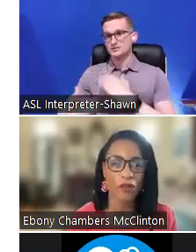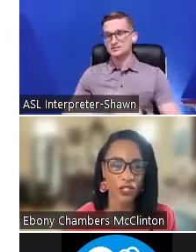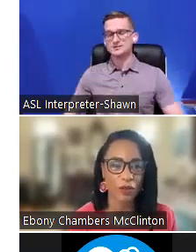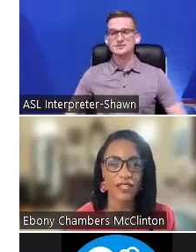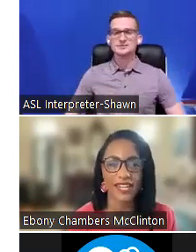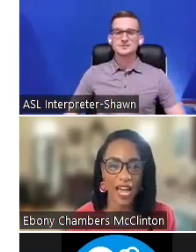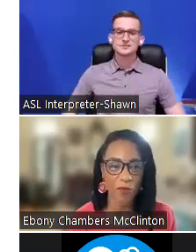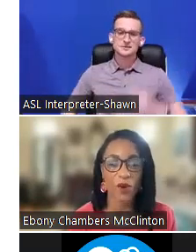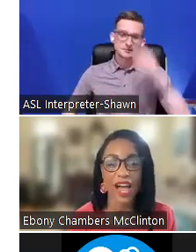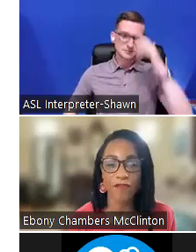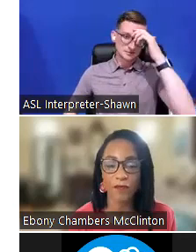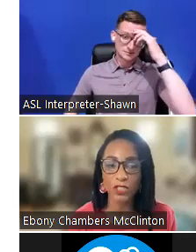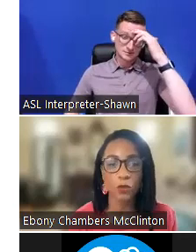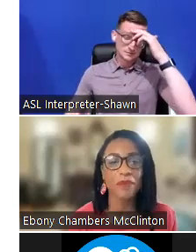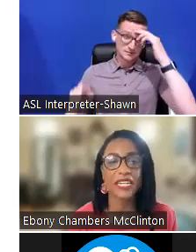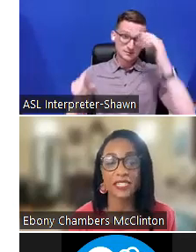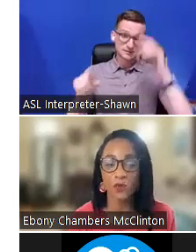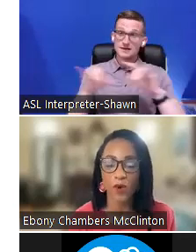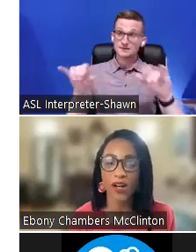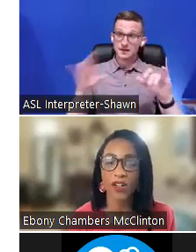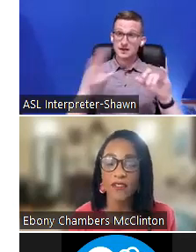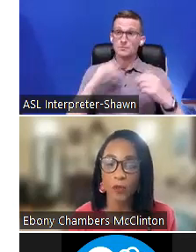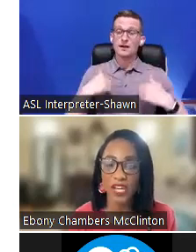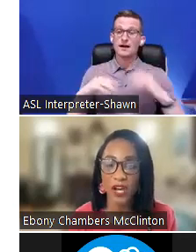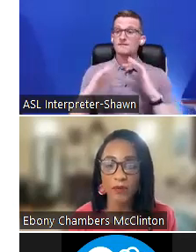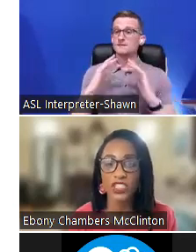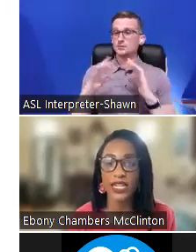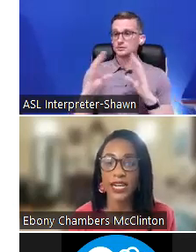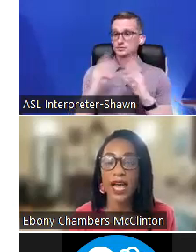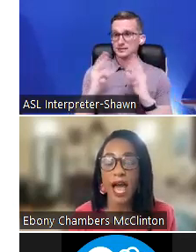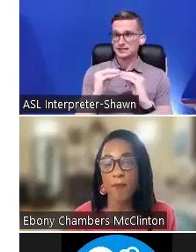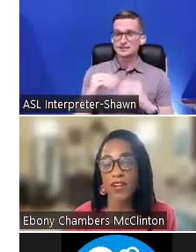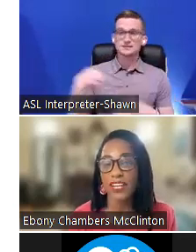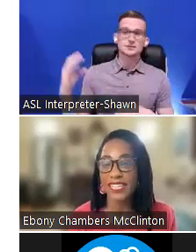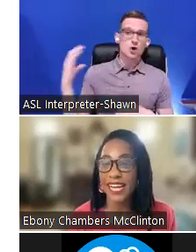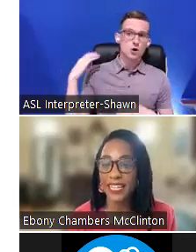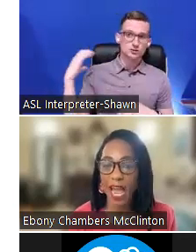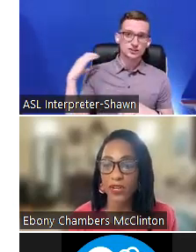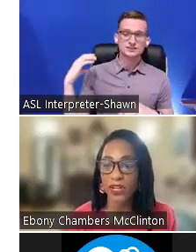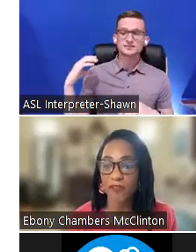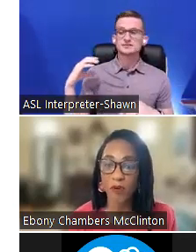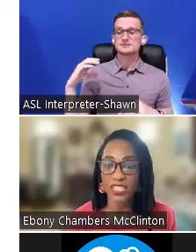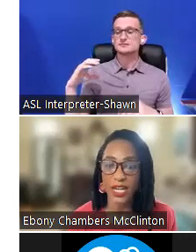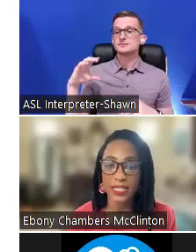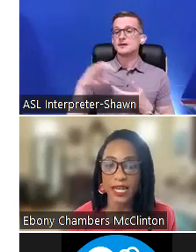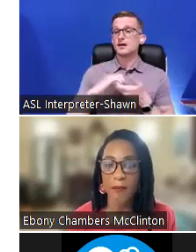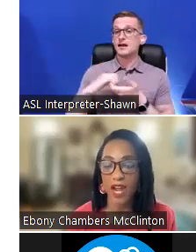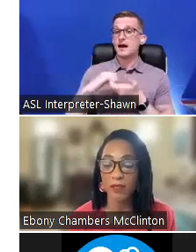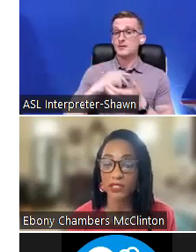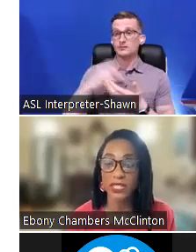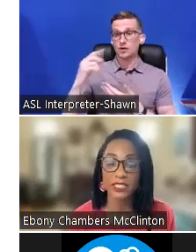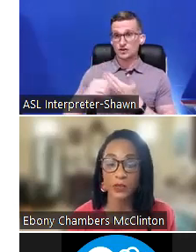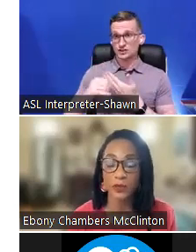That's also that time where we'll have virtual meetings as well. There'll be coaching. There is a collaborative project,